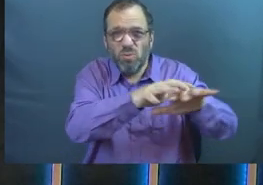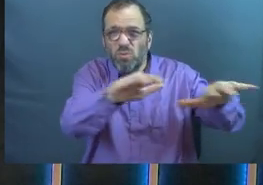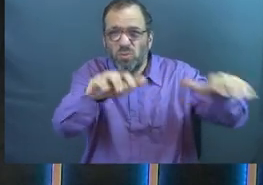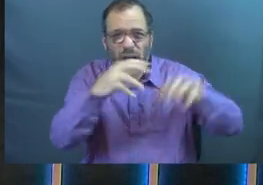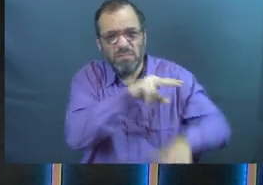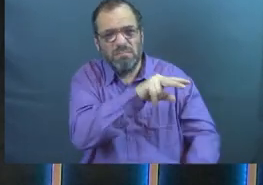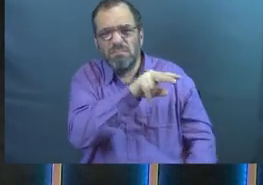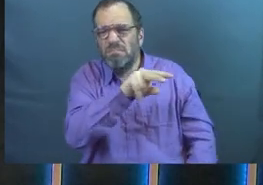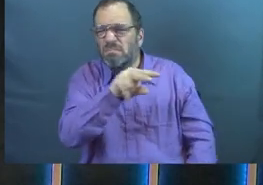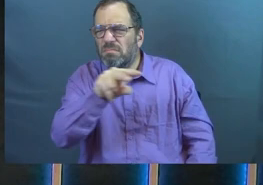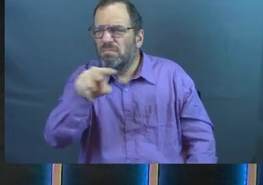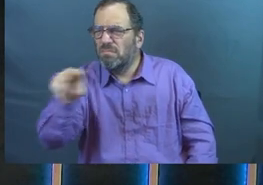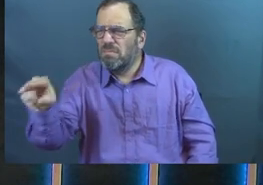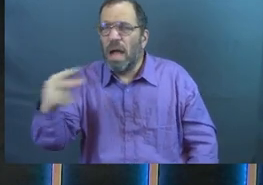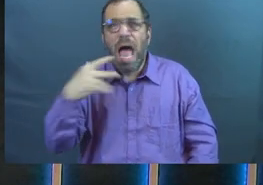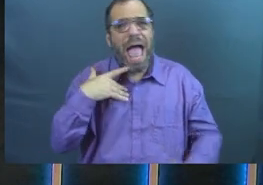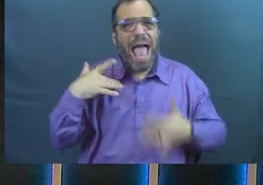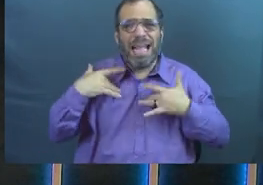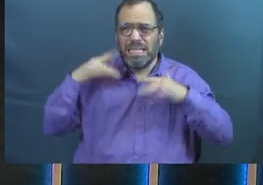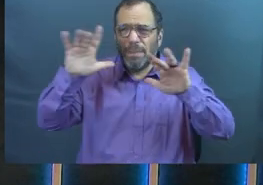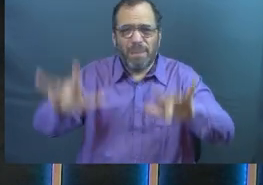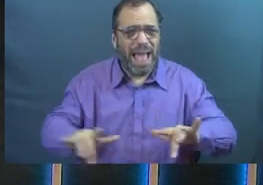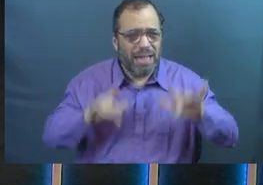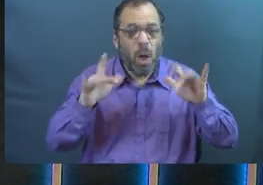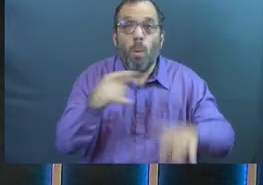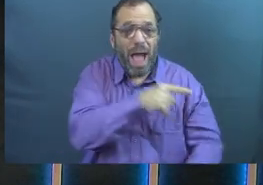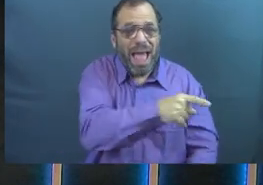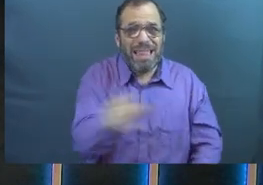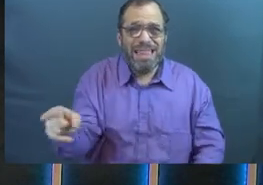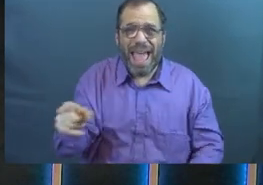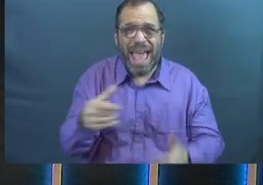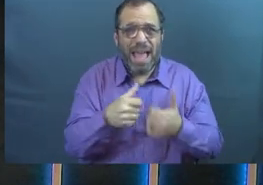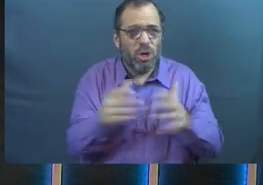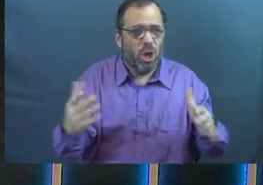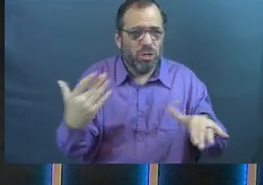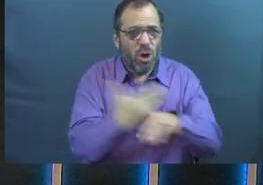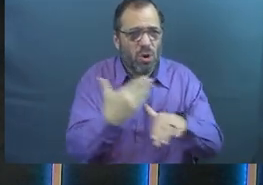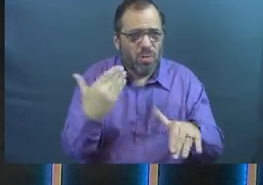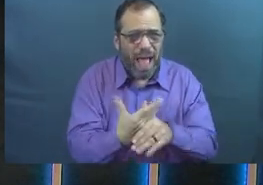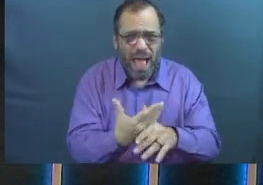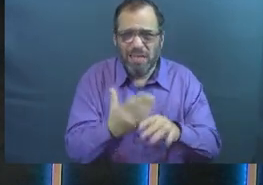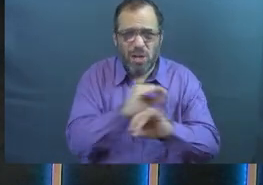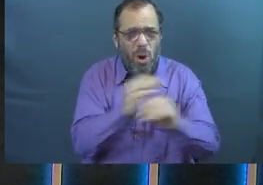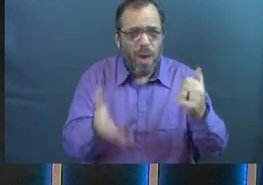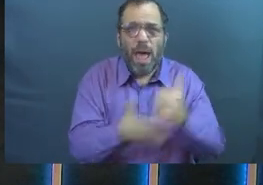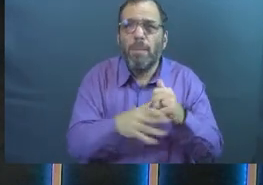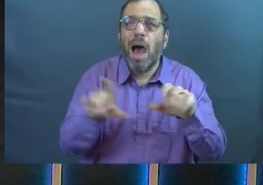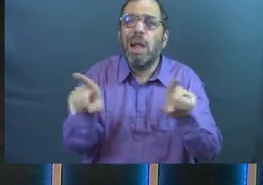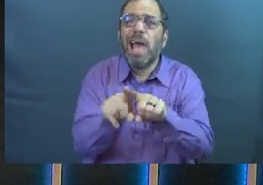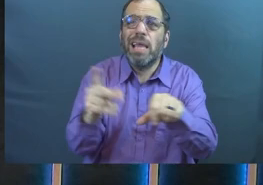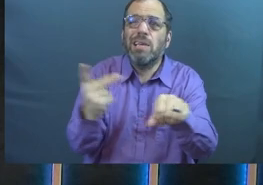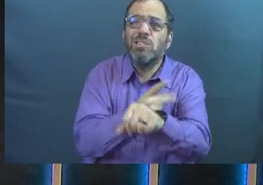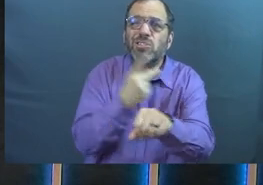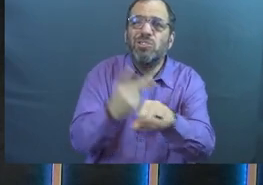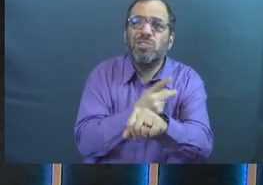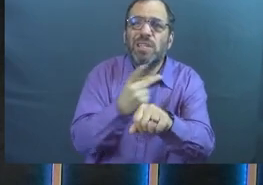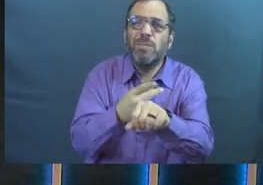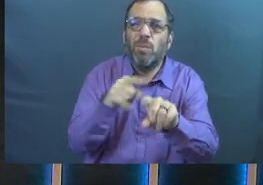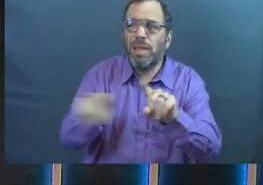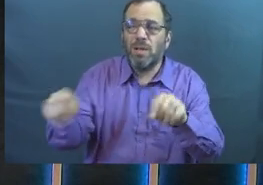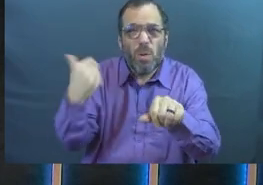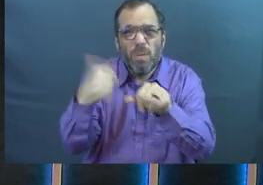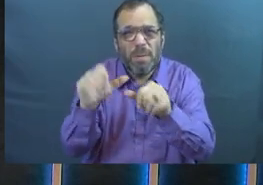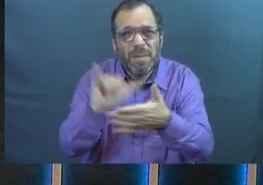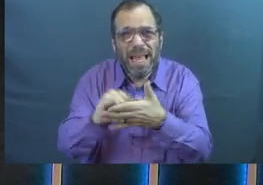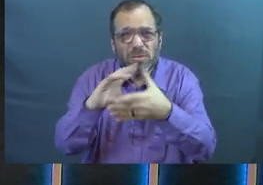crowds? And he says, and he had compassion on them because they looked harassed and helpless like sheep without a shepherd. Do you remember when he did